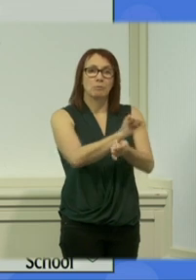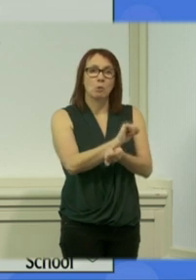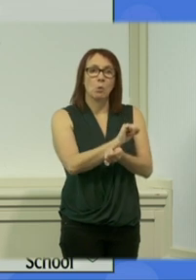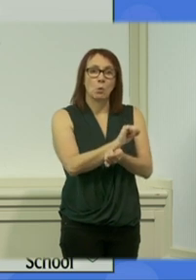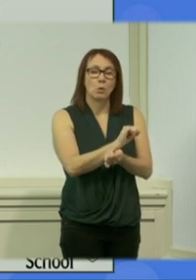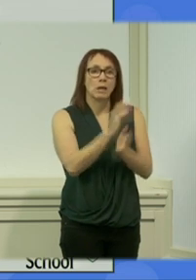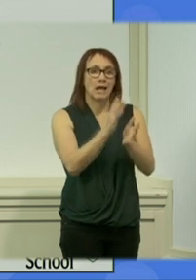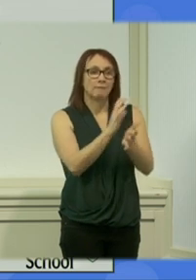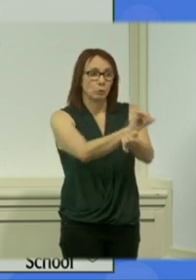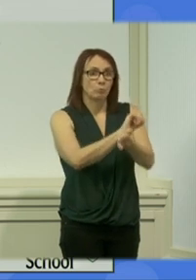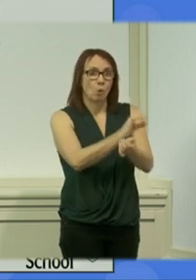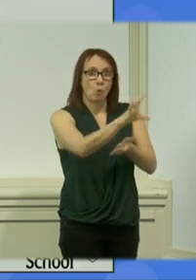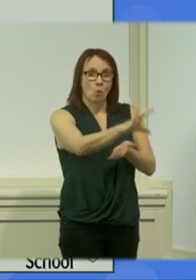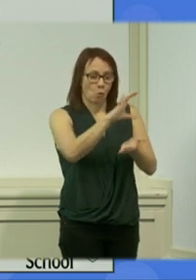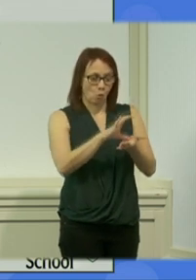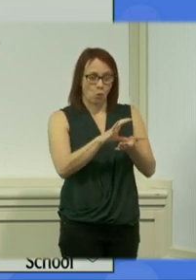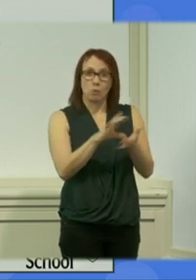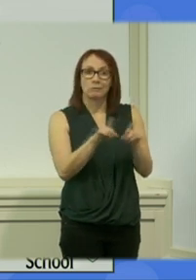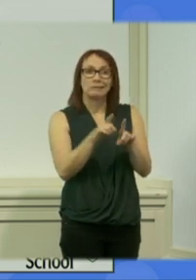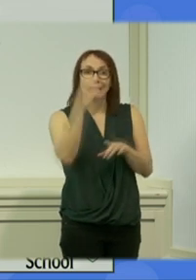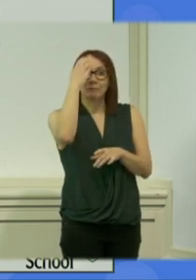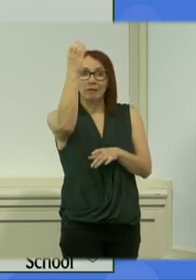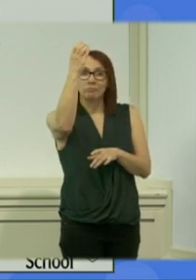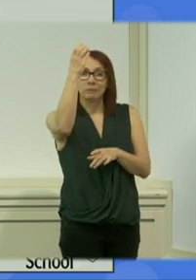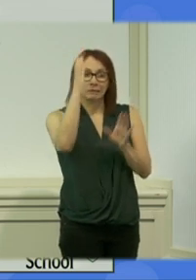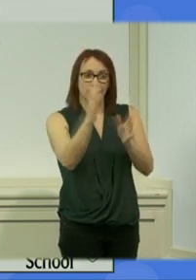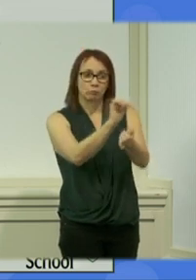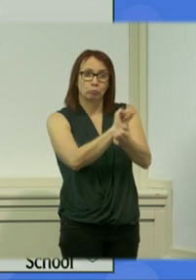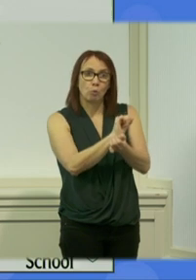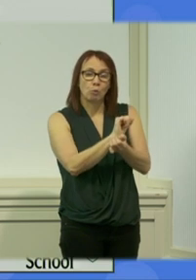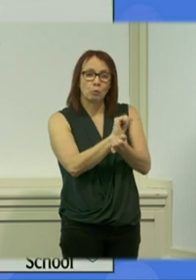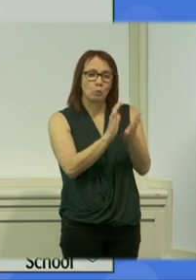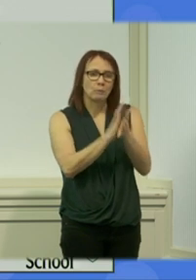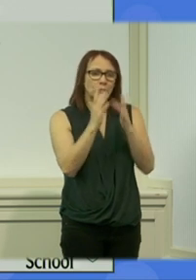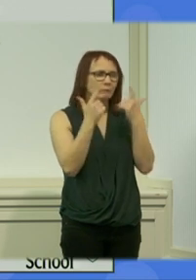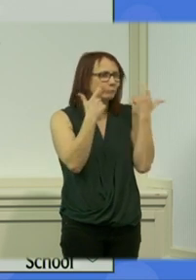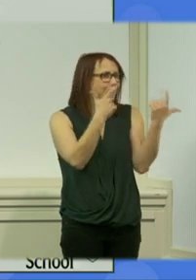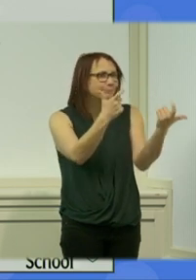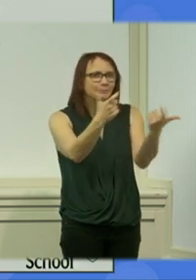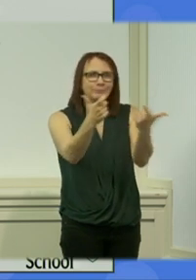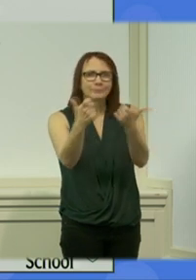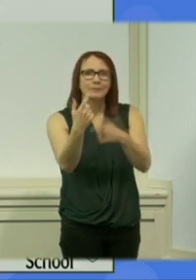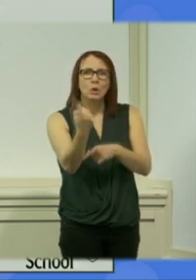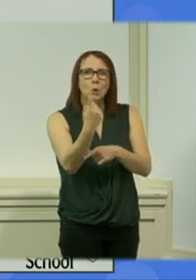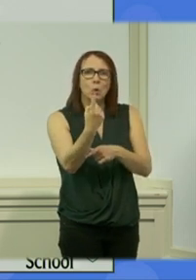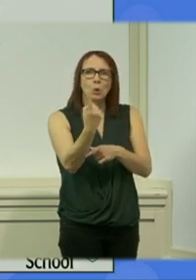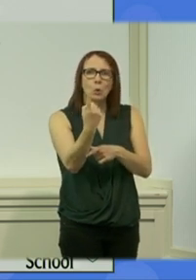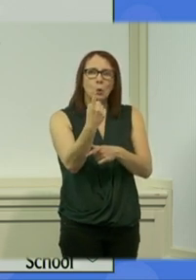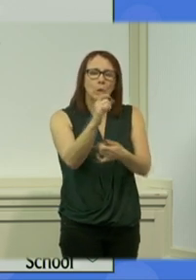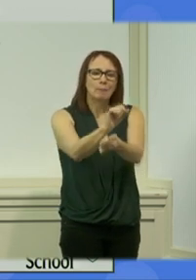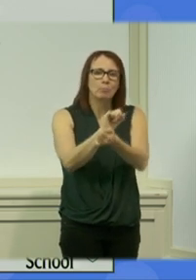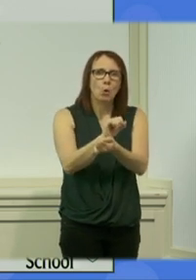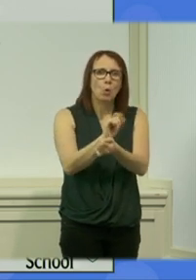to take out a loan. Governments have to borrow. So they therefore need to find lenders and offer them a rate